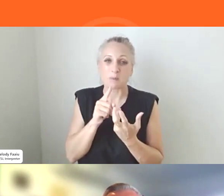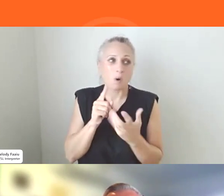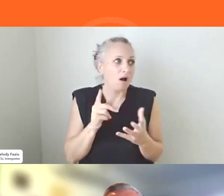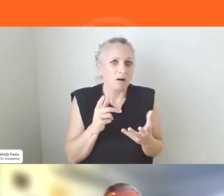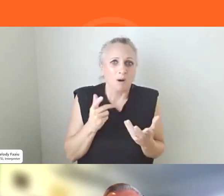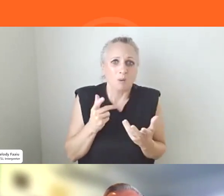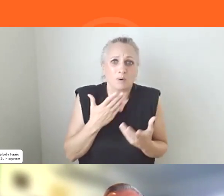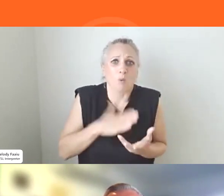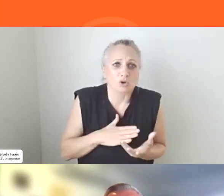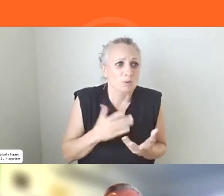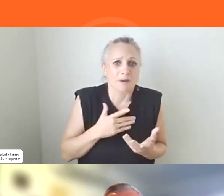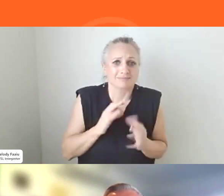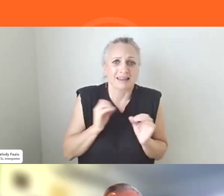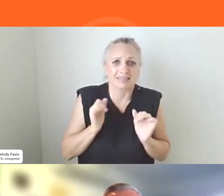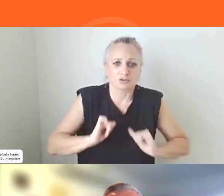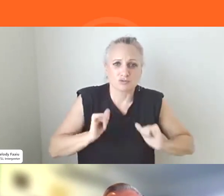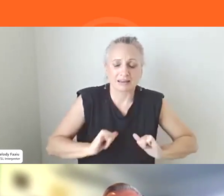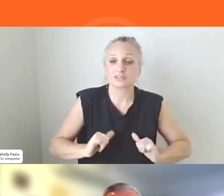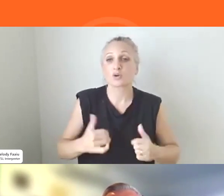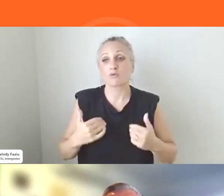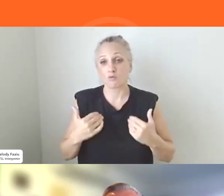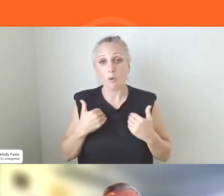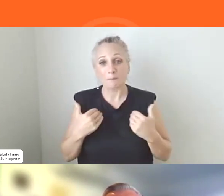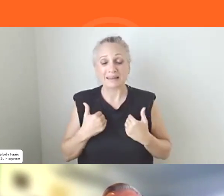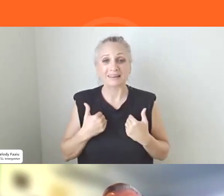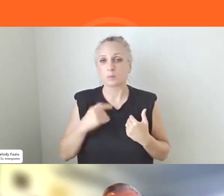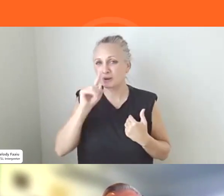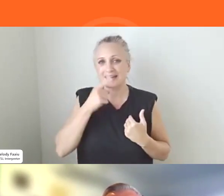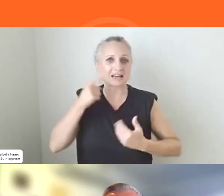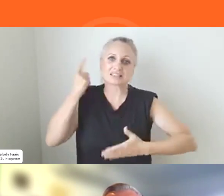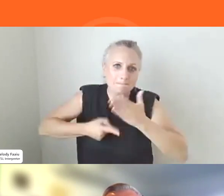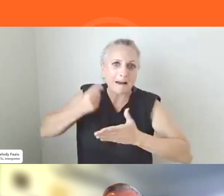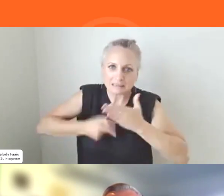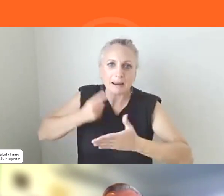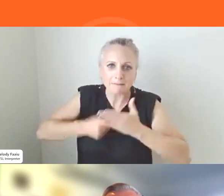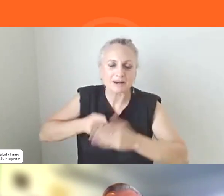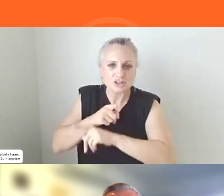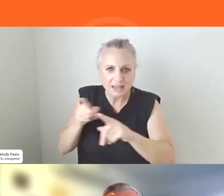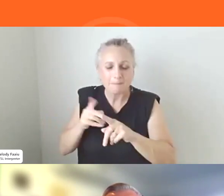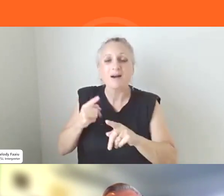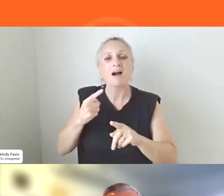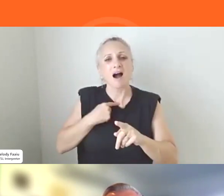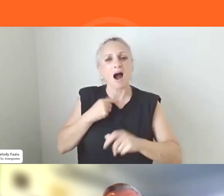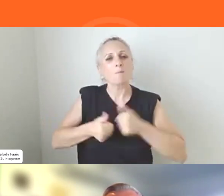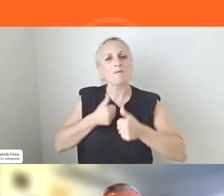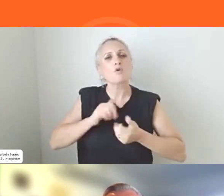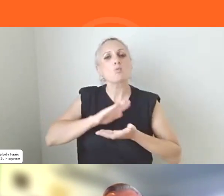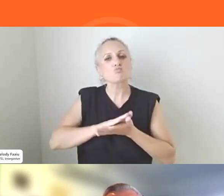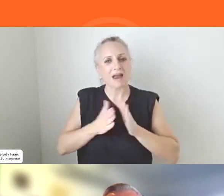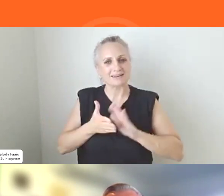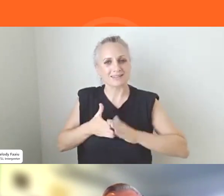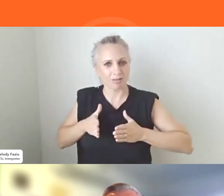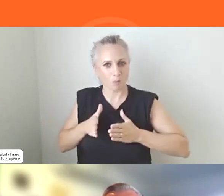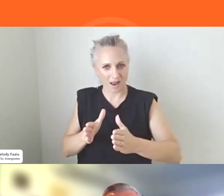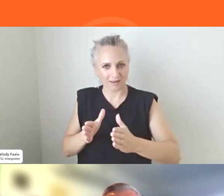very much, for me anyway, I mean, I look at the problem from a very practical sense, working in organizations that are